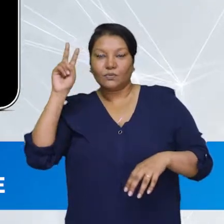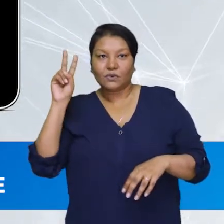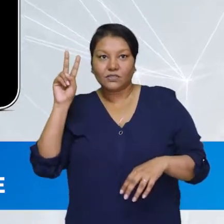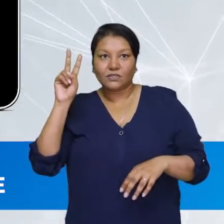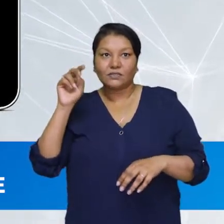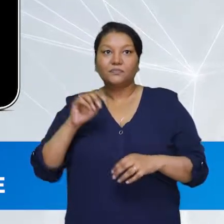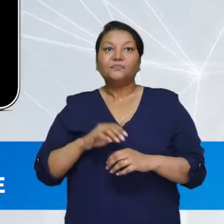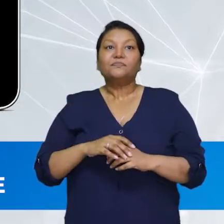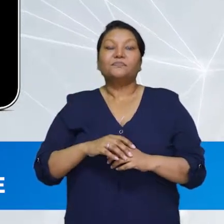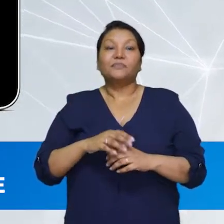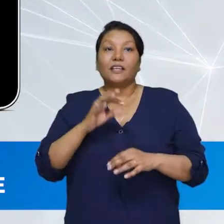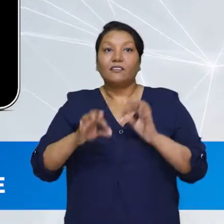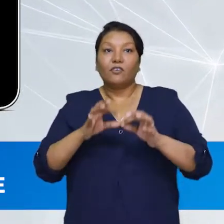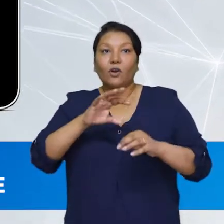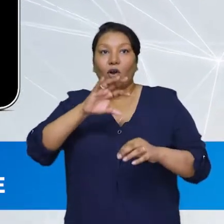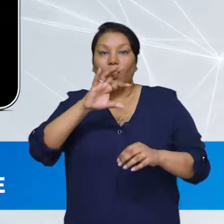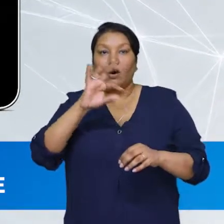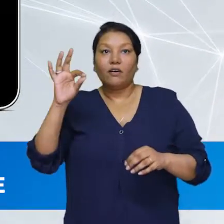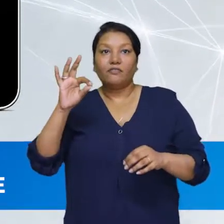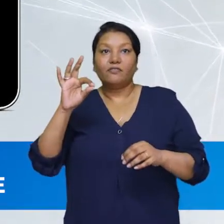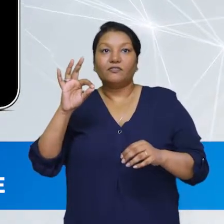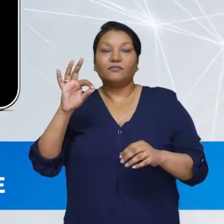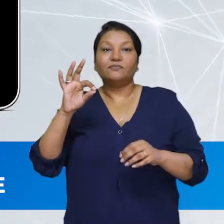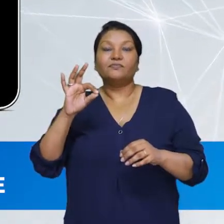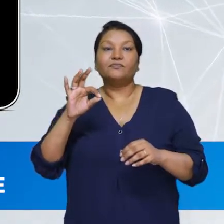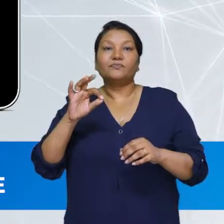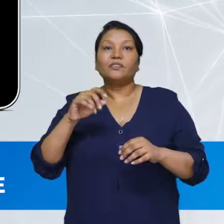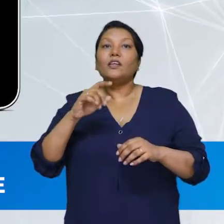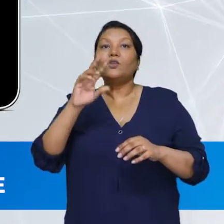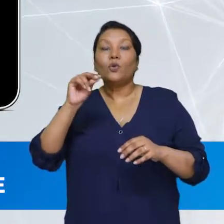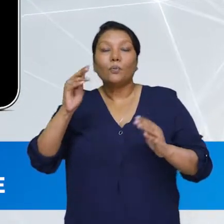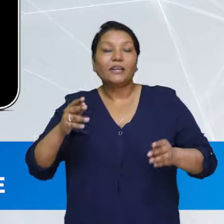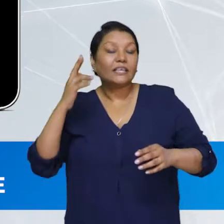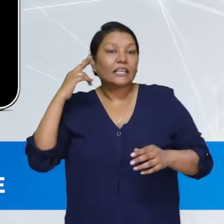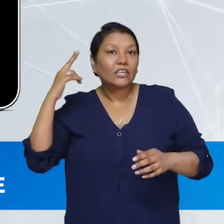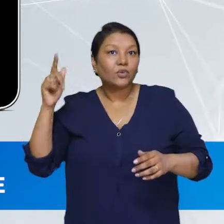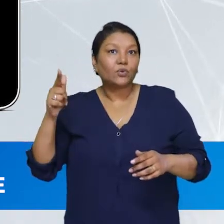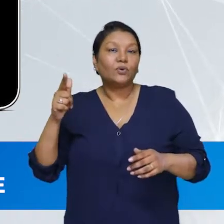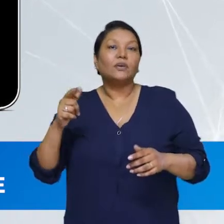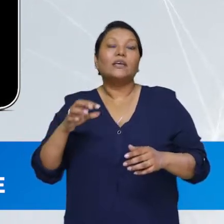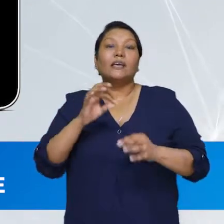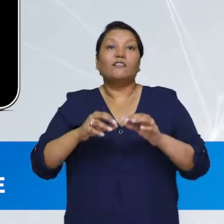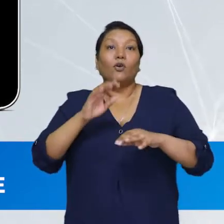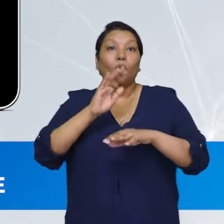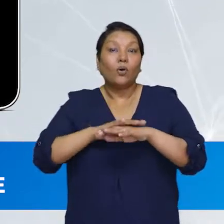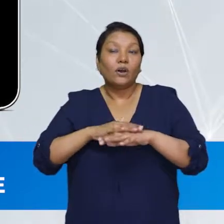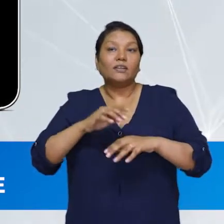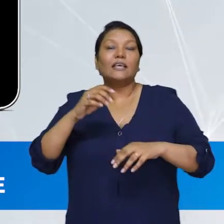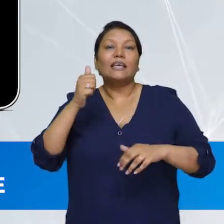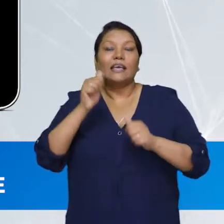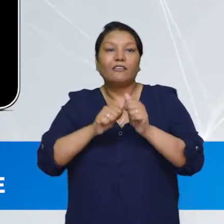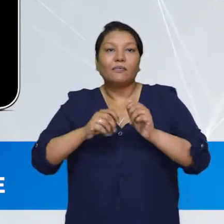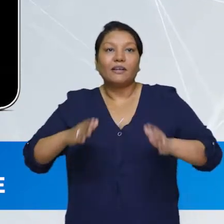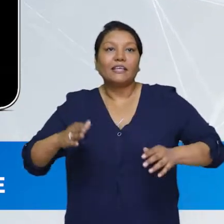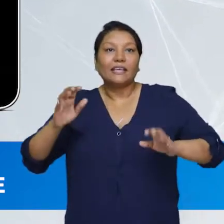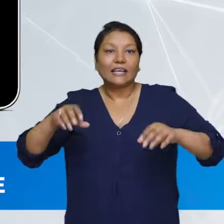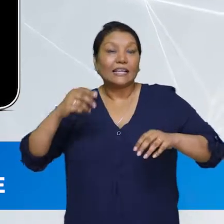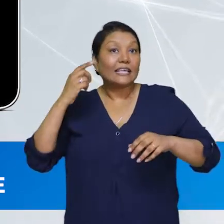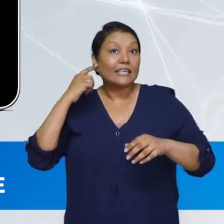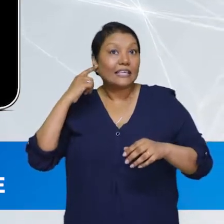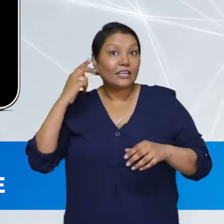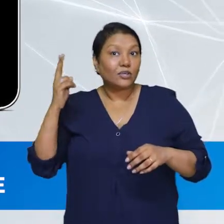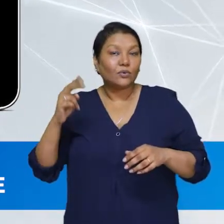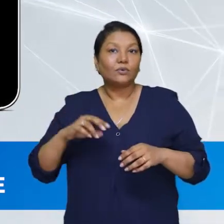or unmuted, the icon appears like this. And now everyone can hear you, including your background